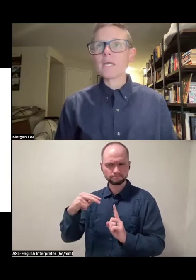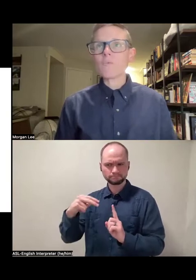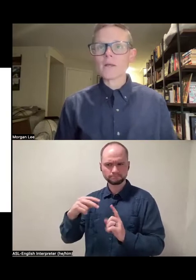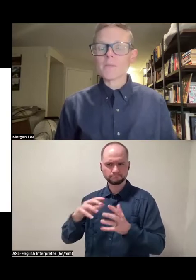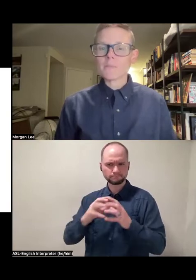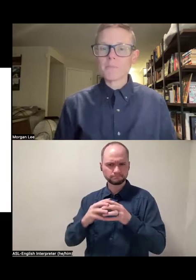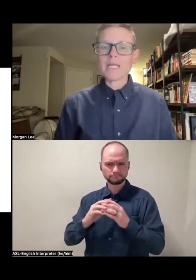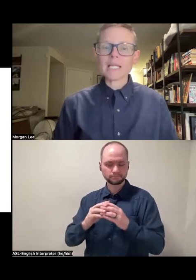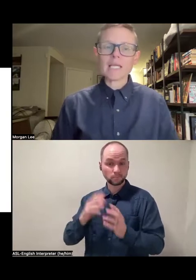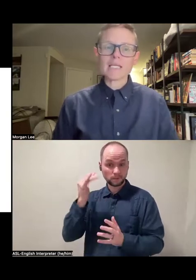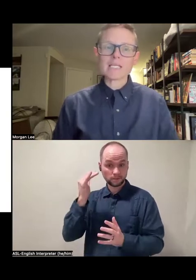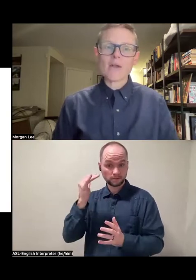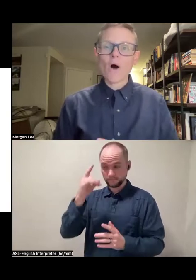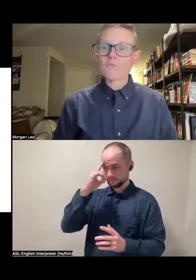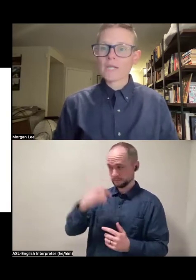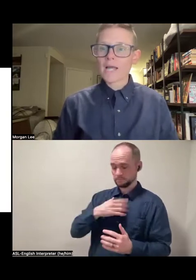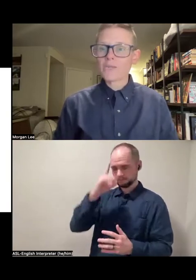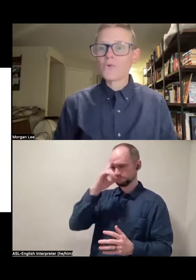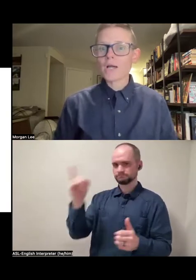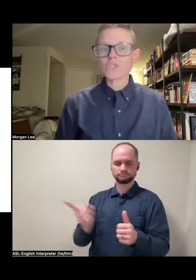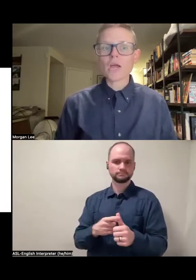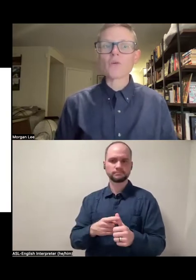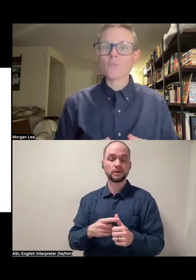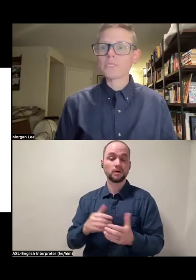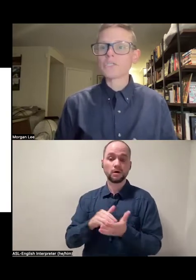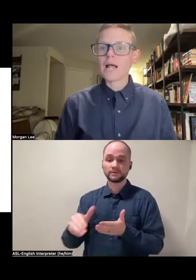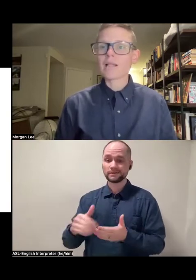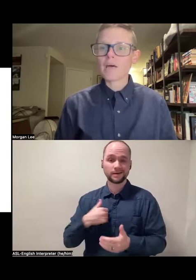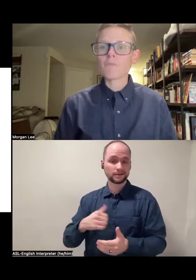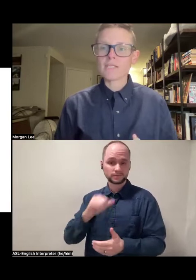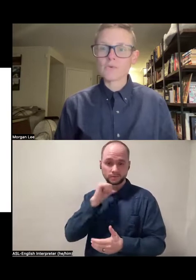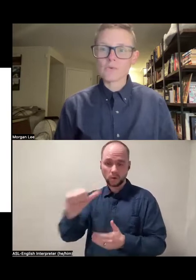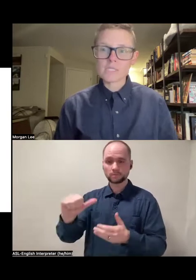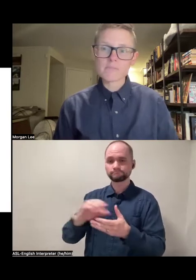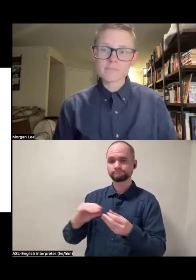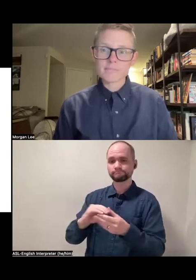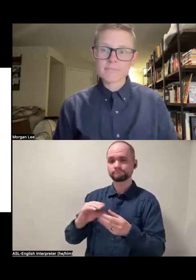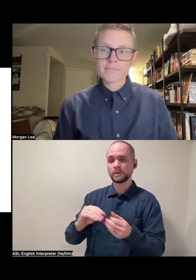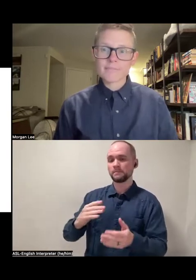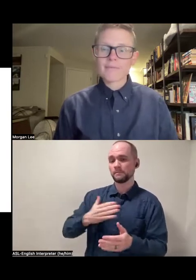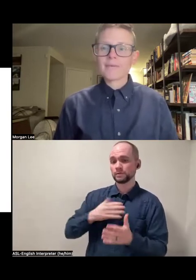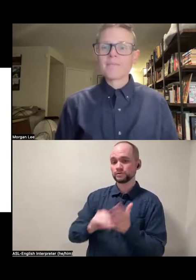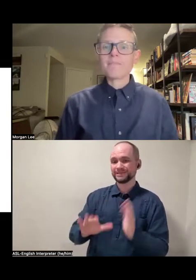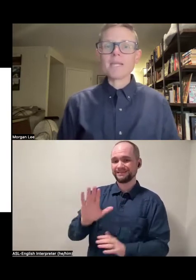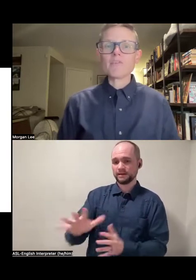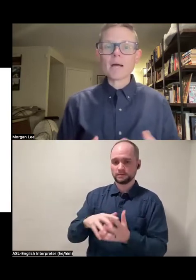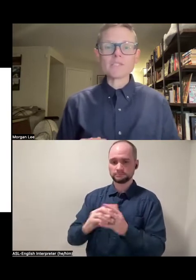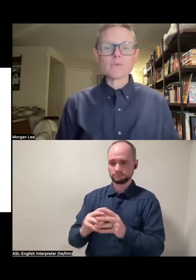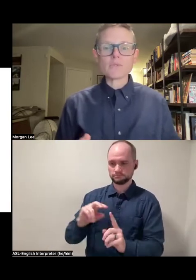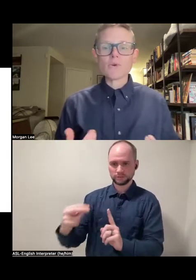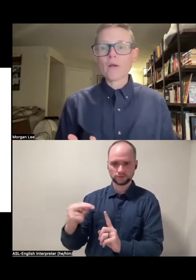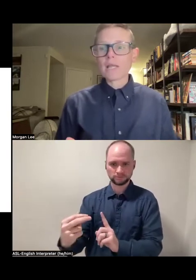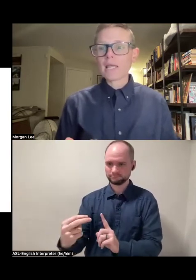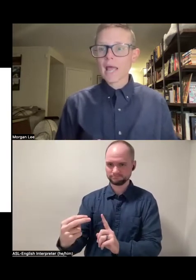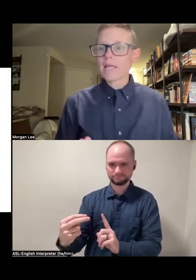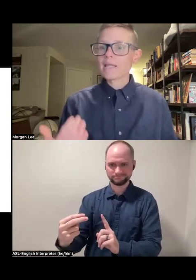for me, what comes up immediately is that often I do not share the positionality of my students. Many of my